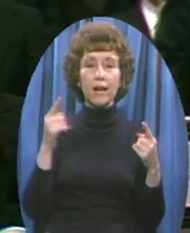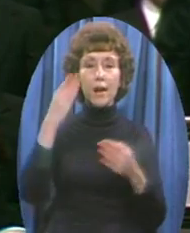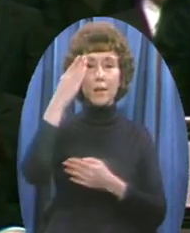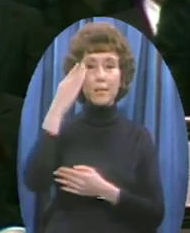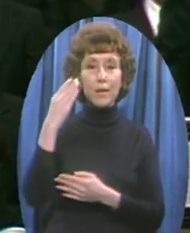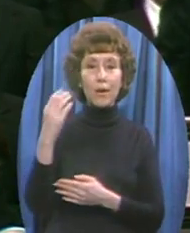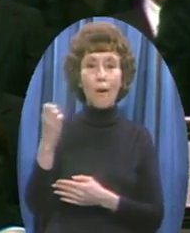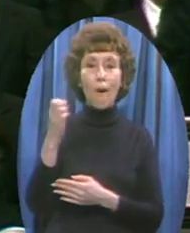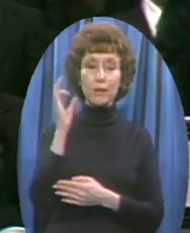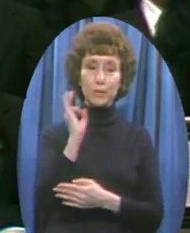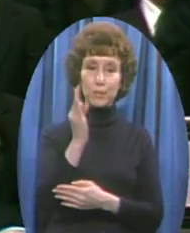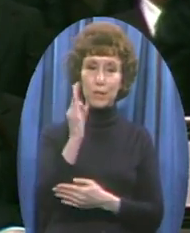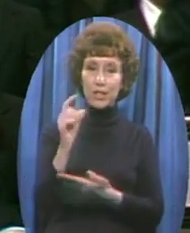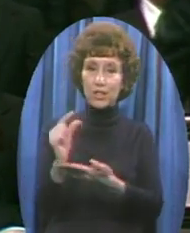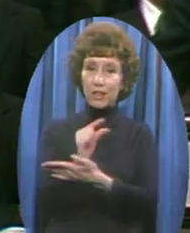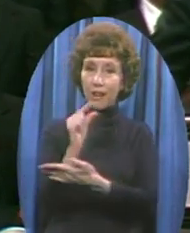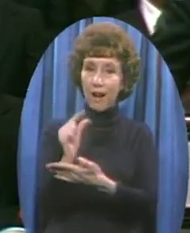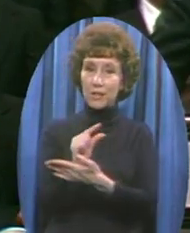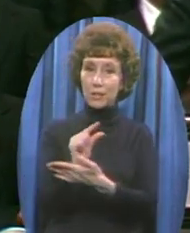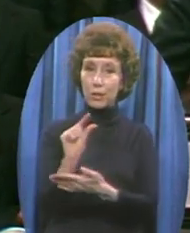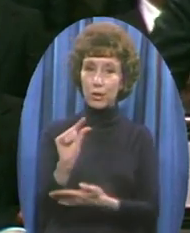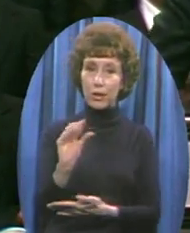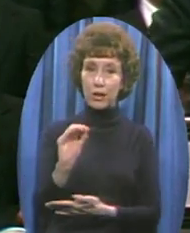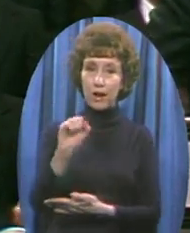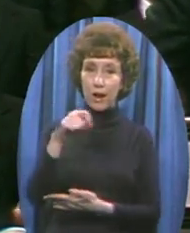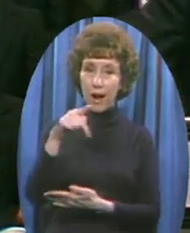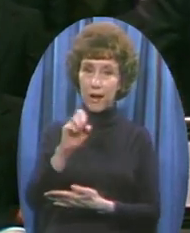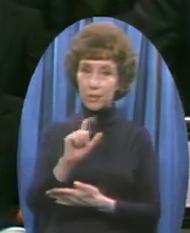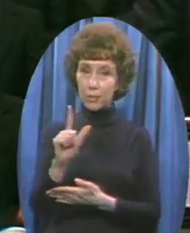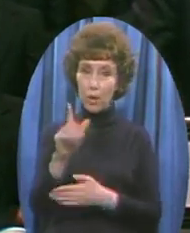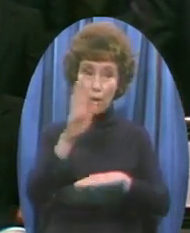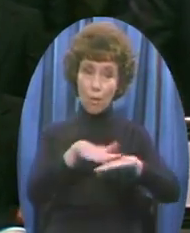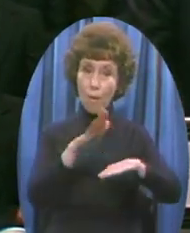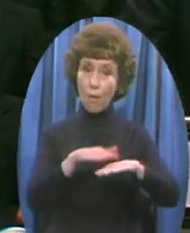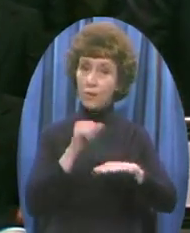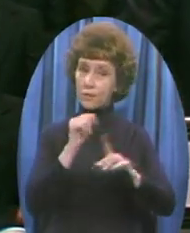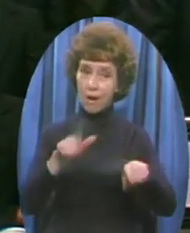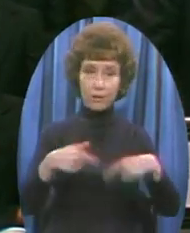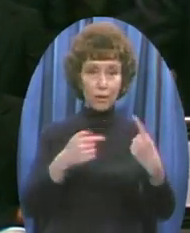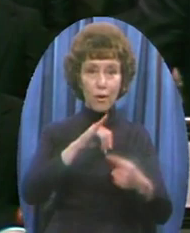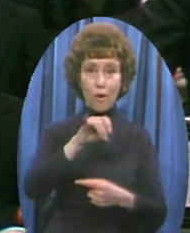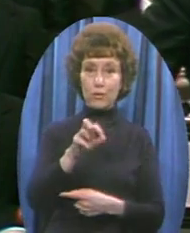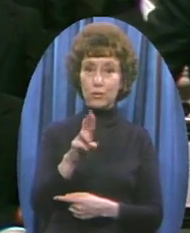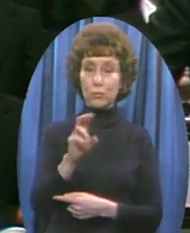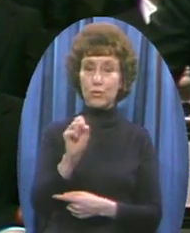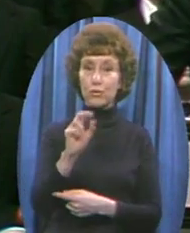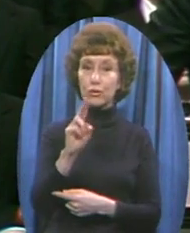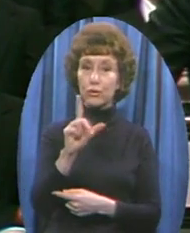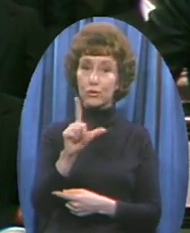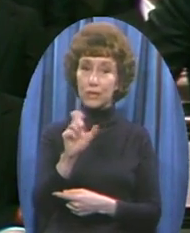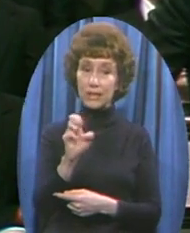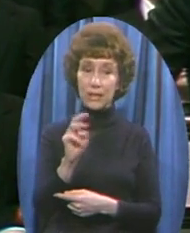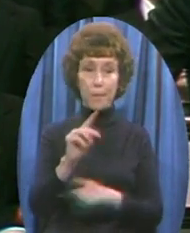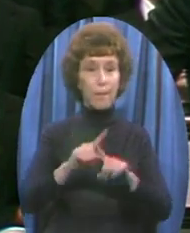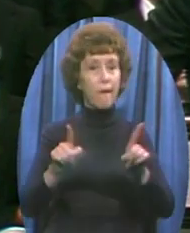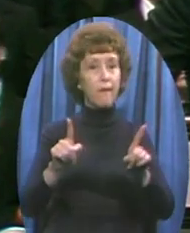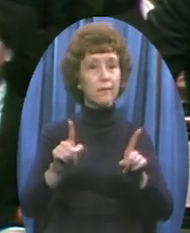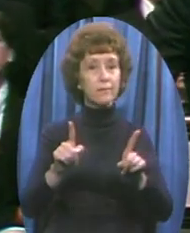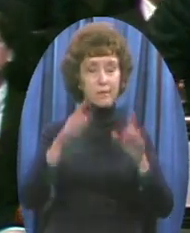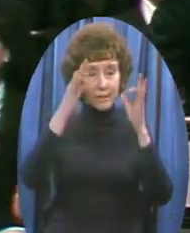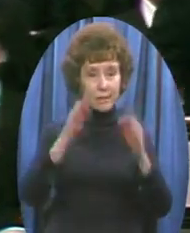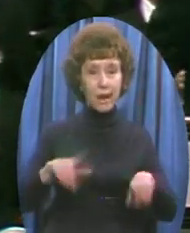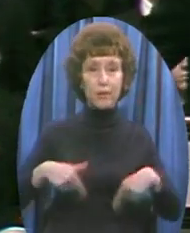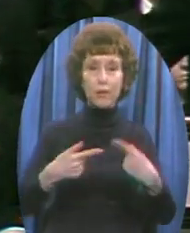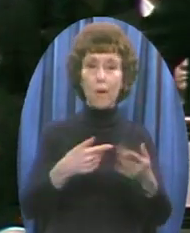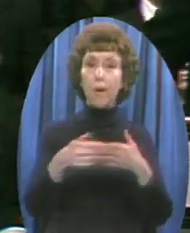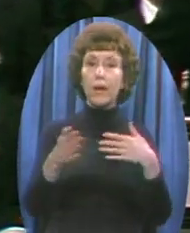of preaching the gospel. He'd been warned not to go to Jerusalem, but he went anyhow. And as he went to Jerusalem, he